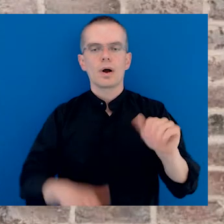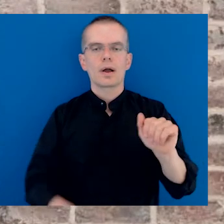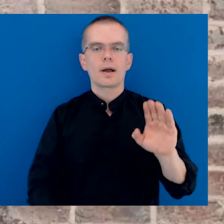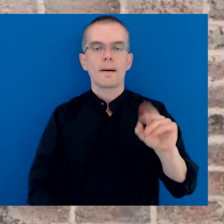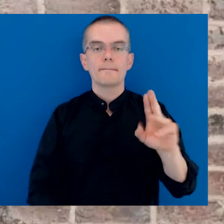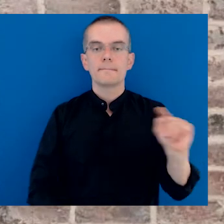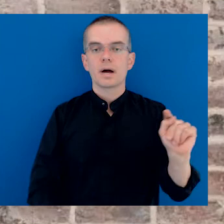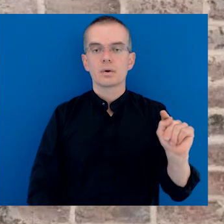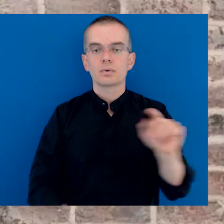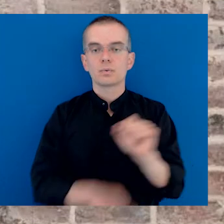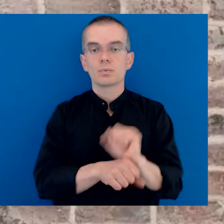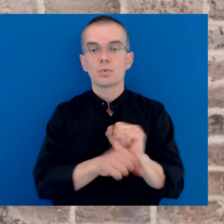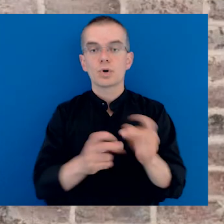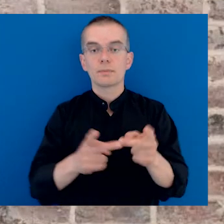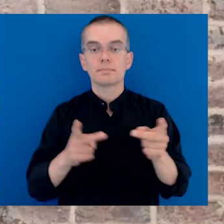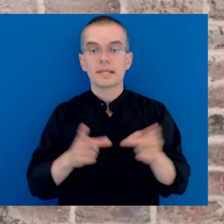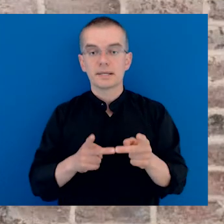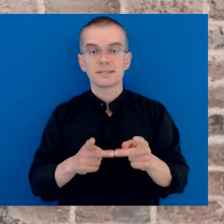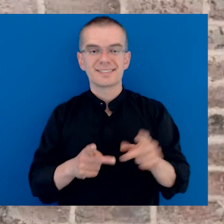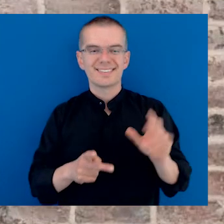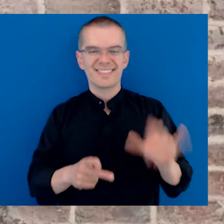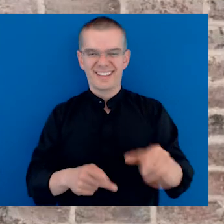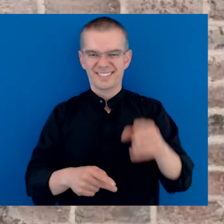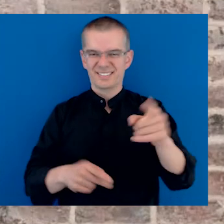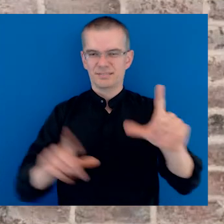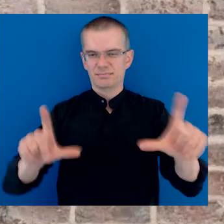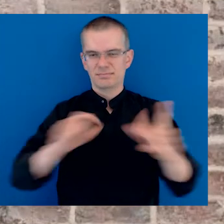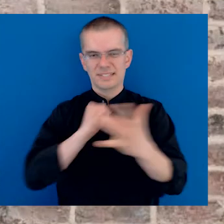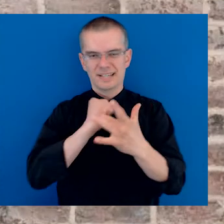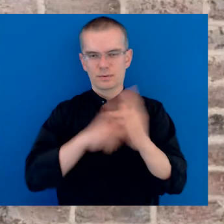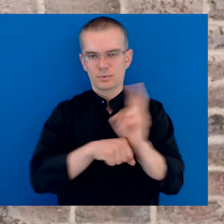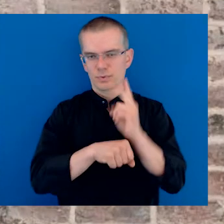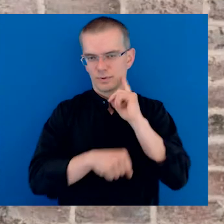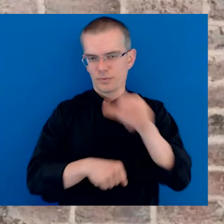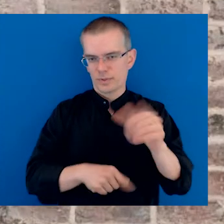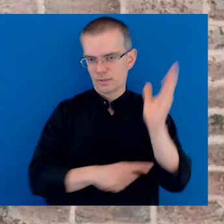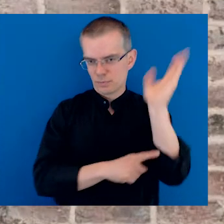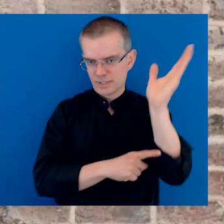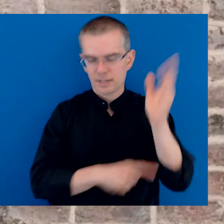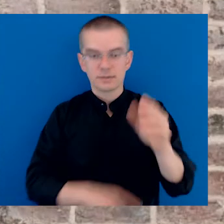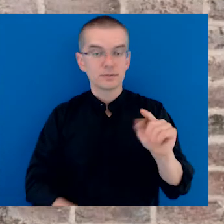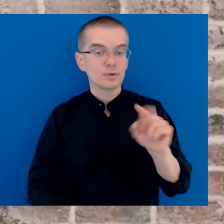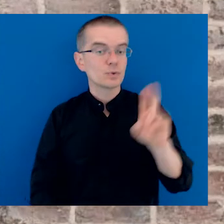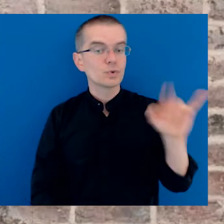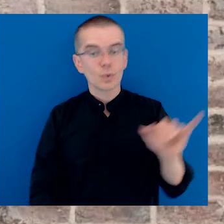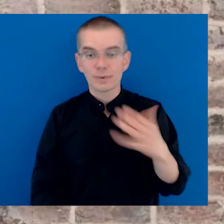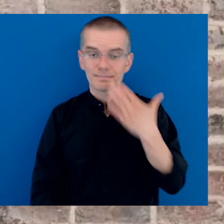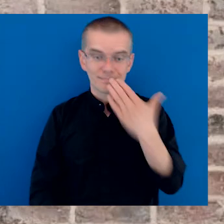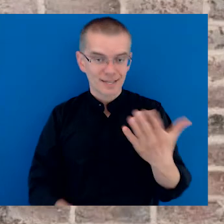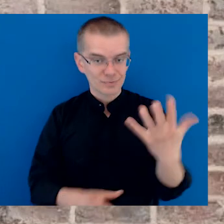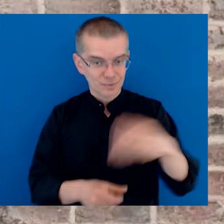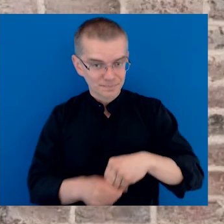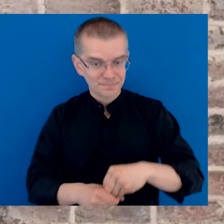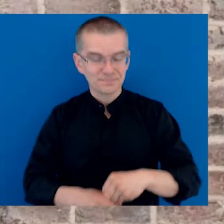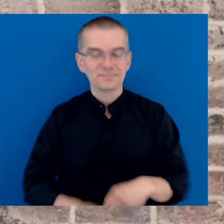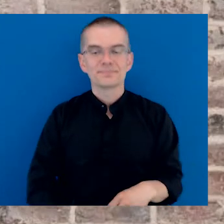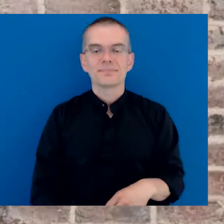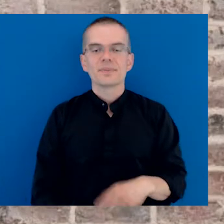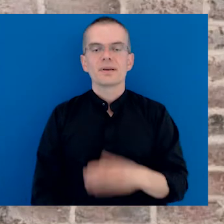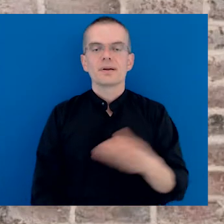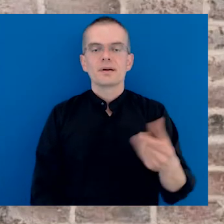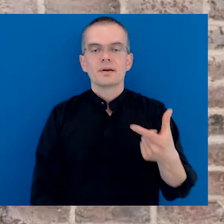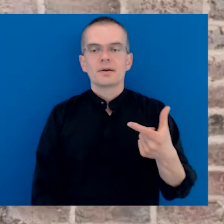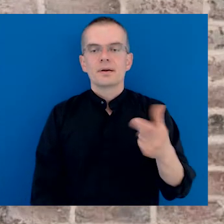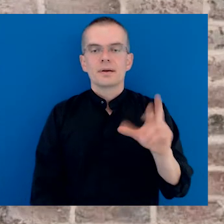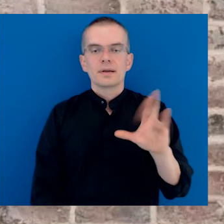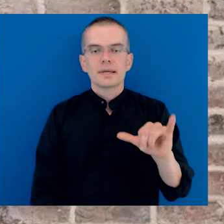of Walkabout Workplace, which is the platform that we're using for all of these presentations. And Toni,